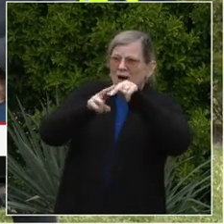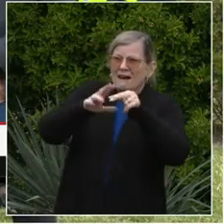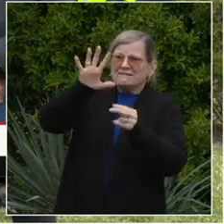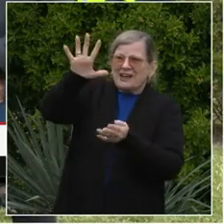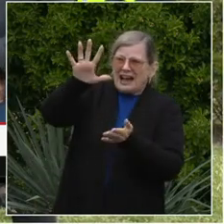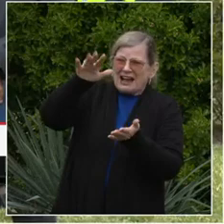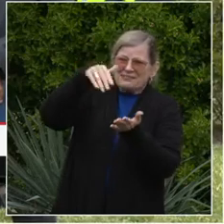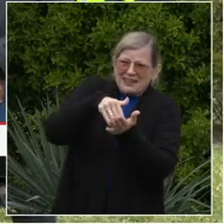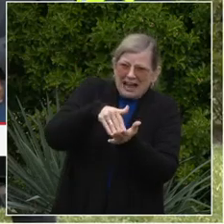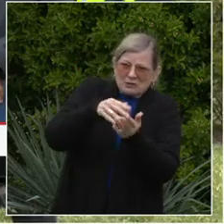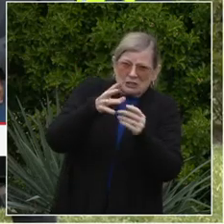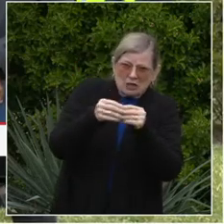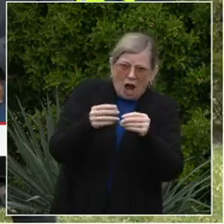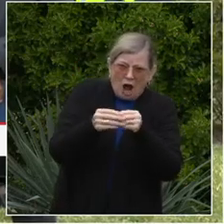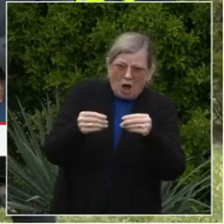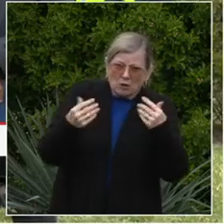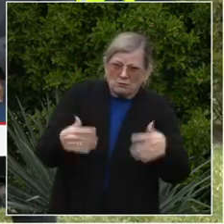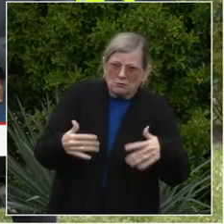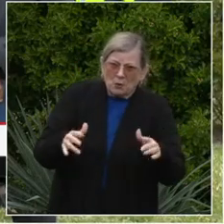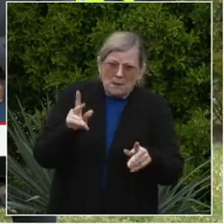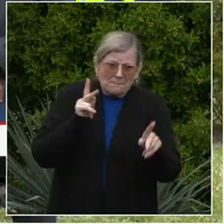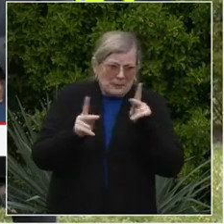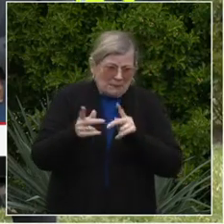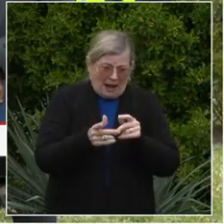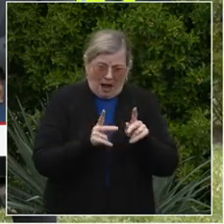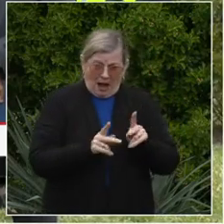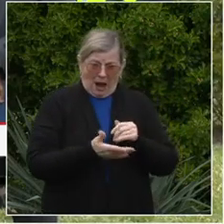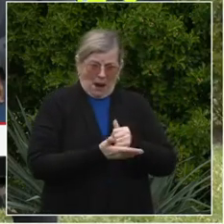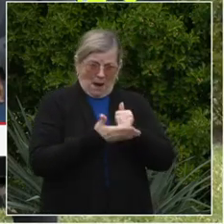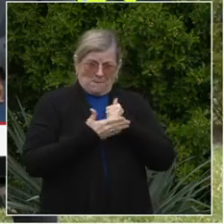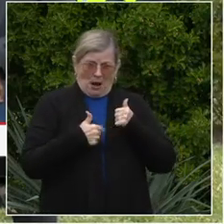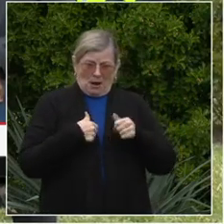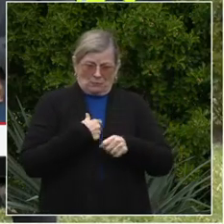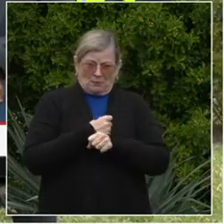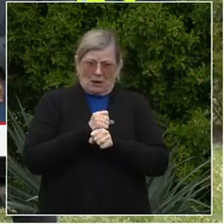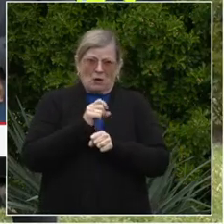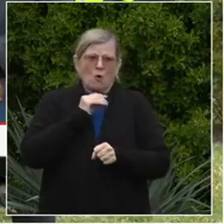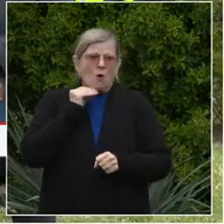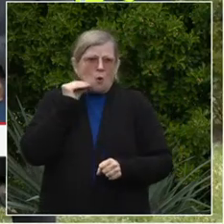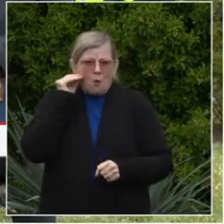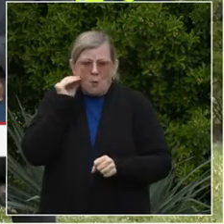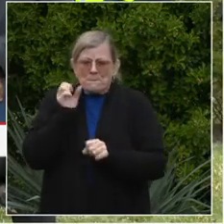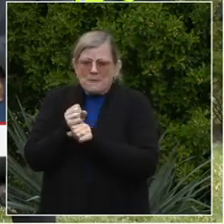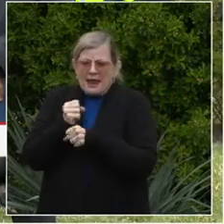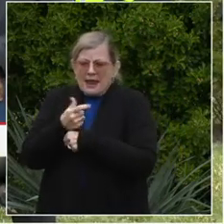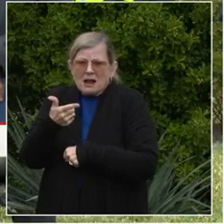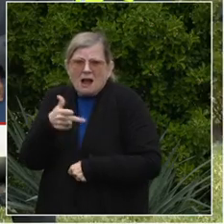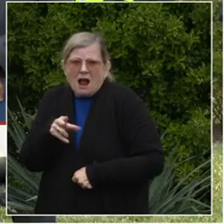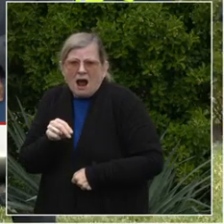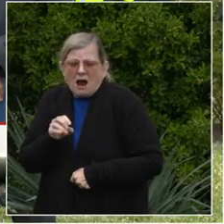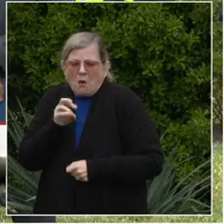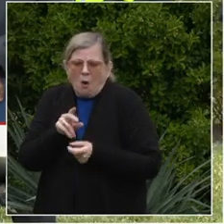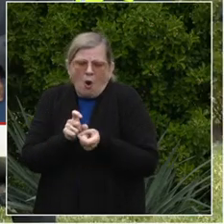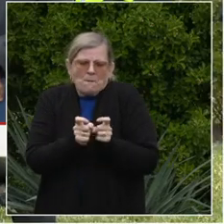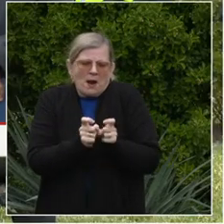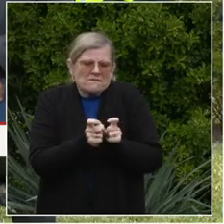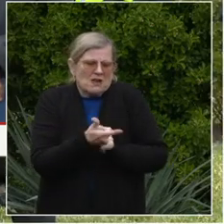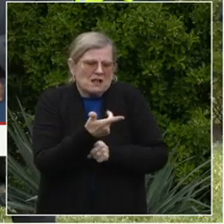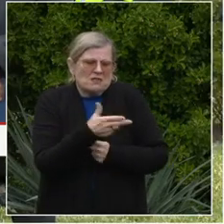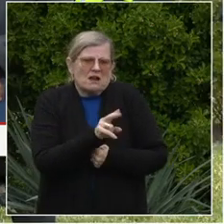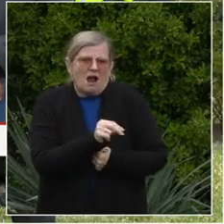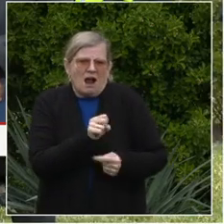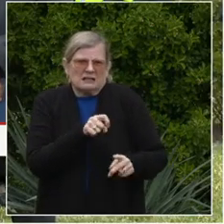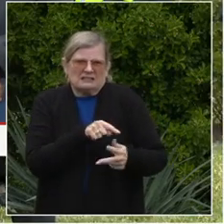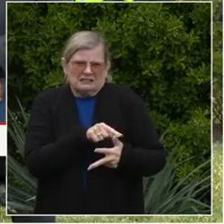when people help us recover ghost guns and other guns that have been modified, which Chief Conti will tell you more